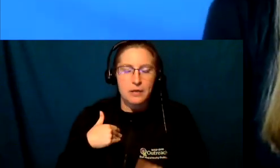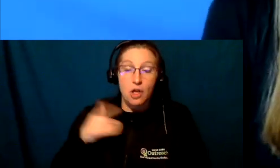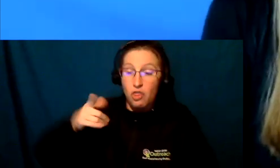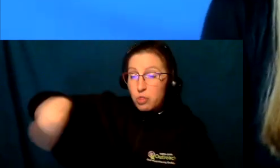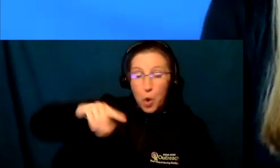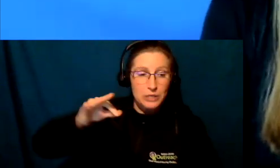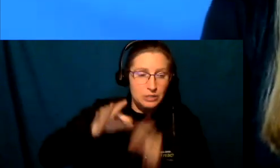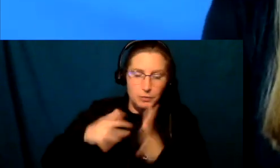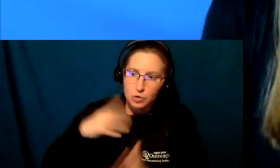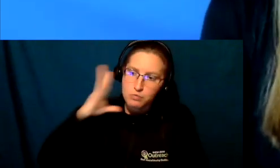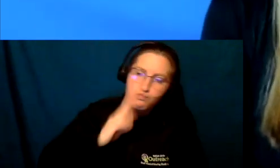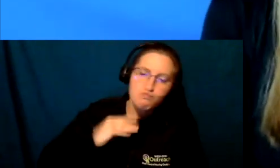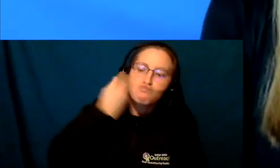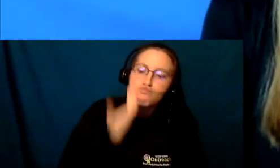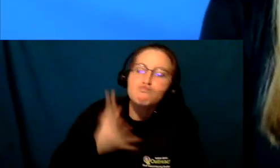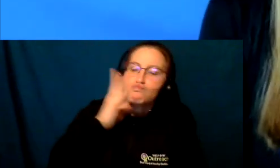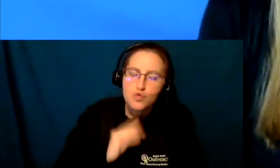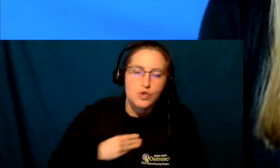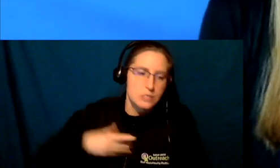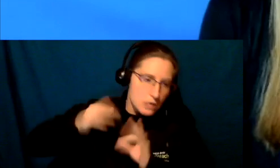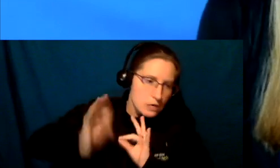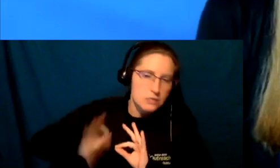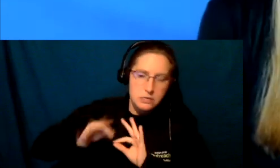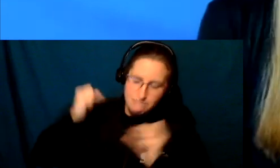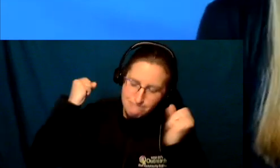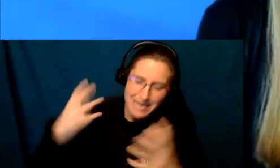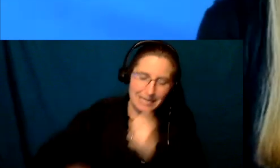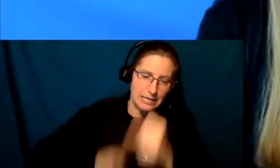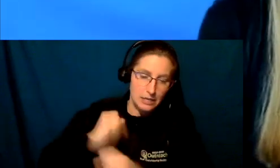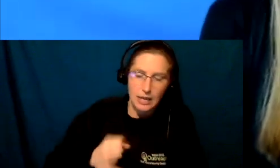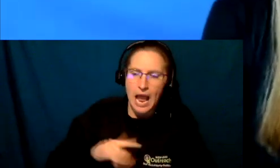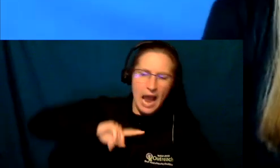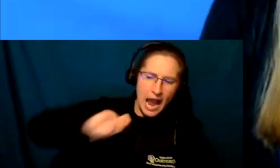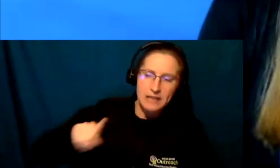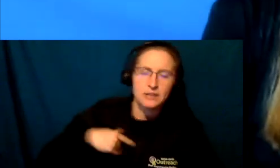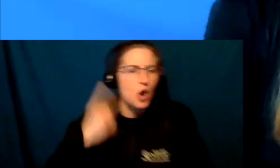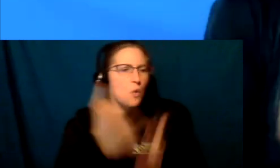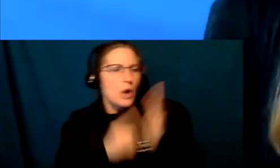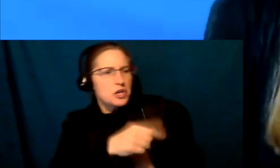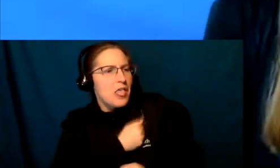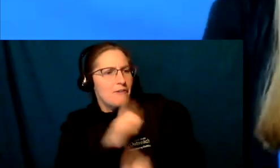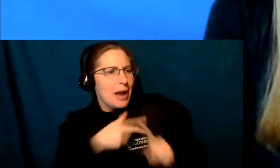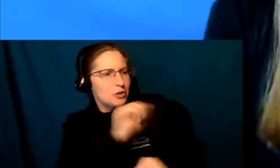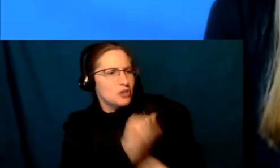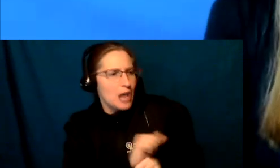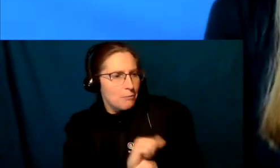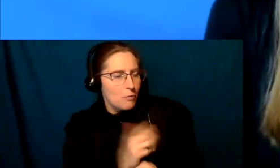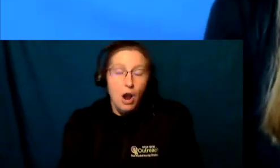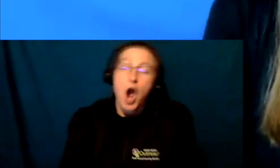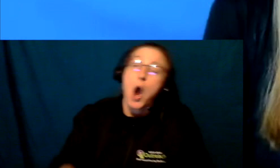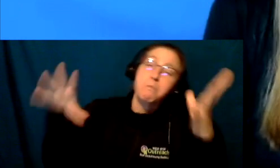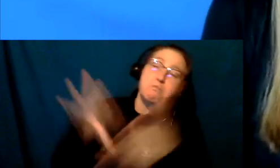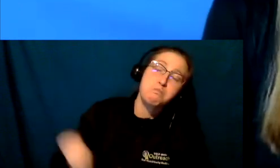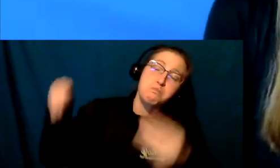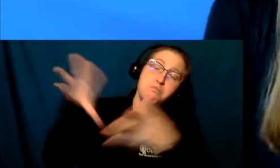for many years, when I talk to them and I ask them like, what do you love about your job? And they just have all these different reasons, and they can still talk about